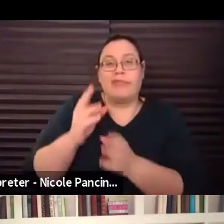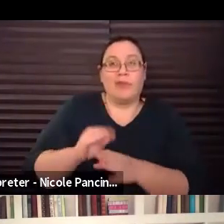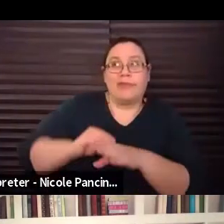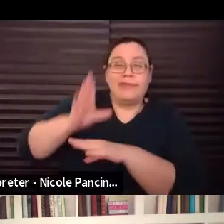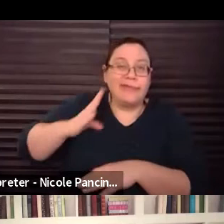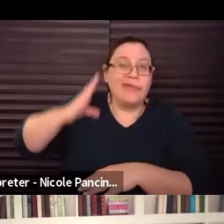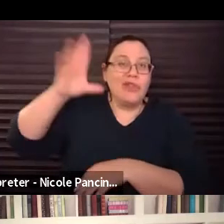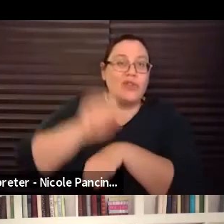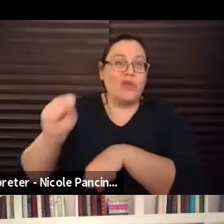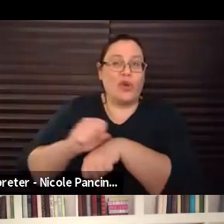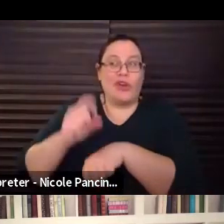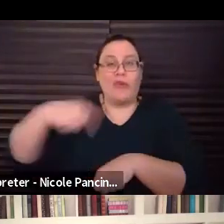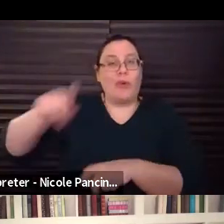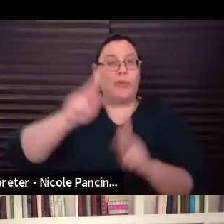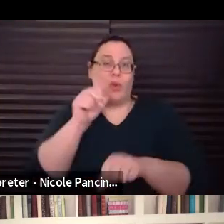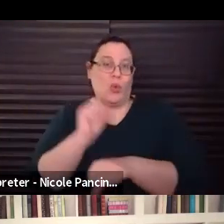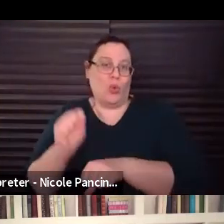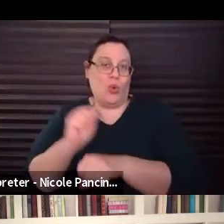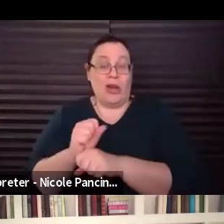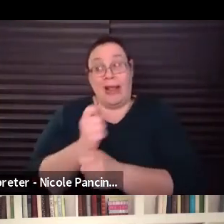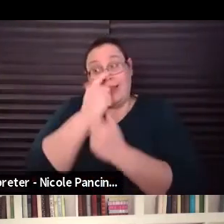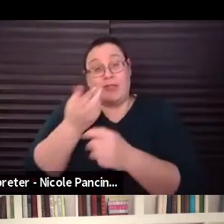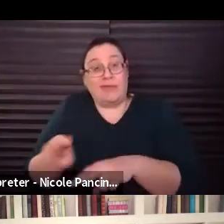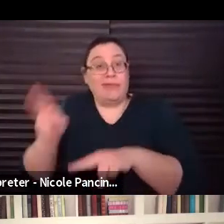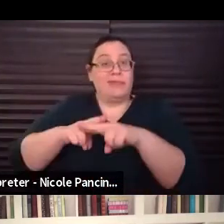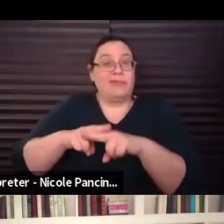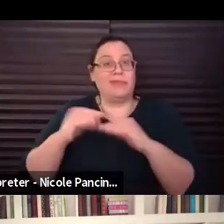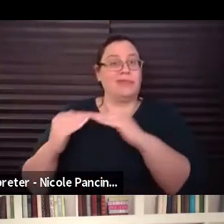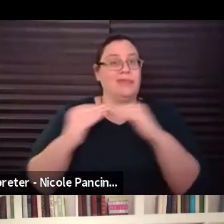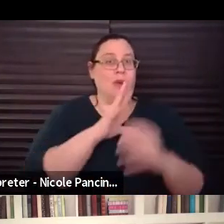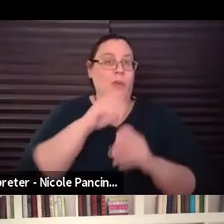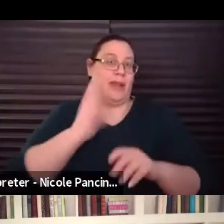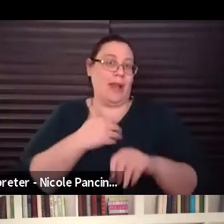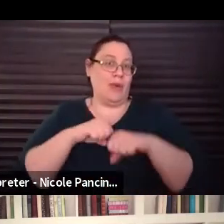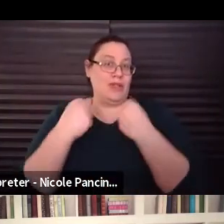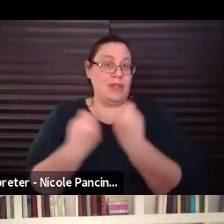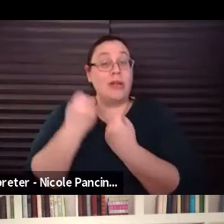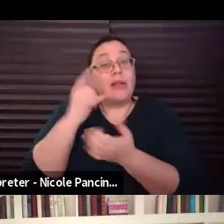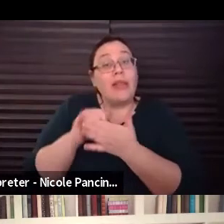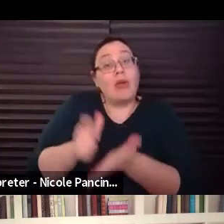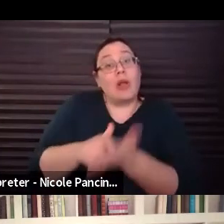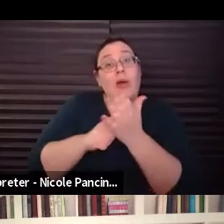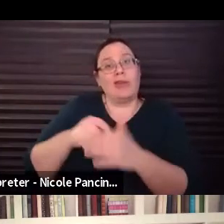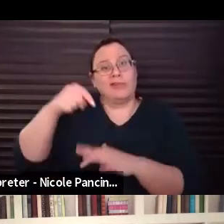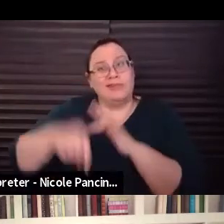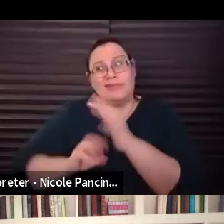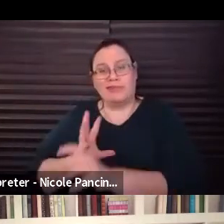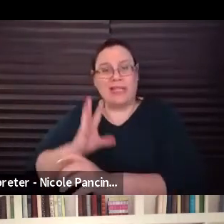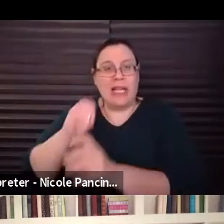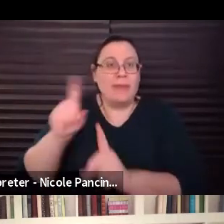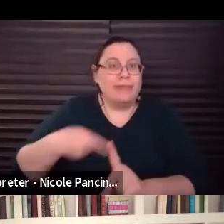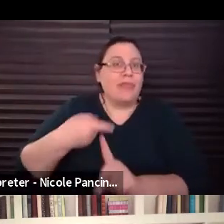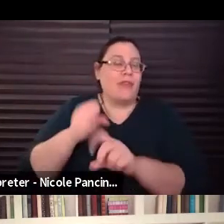in the interest of working people and in the interest of increasing equity in our society. But this requires a deep level of engagement, particularly from working